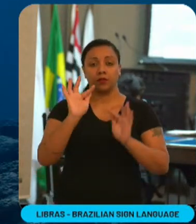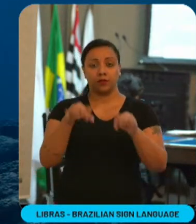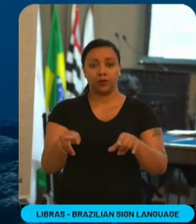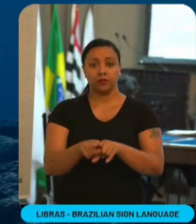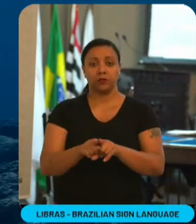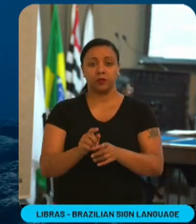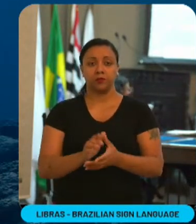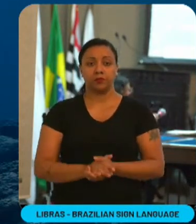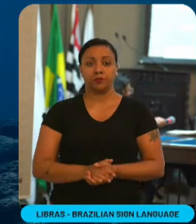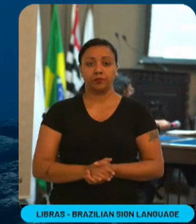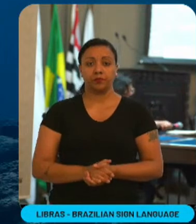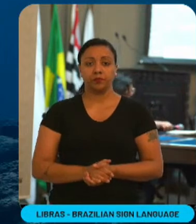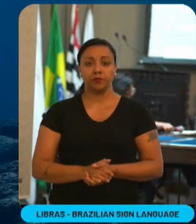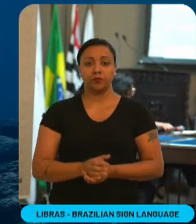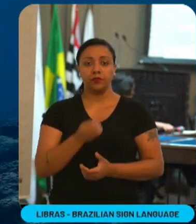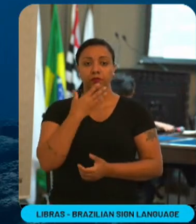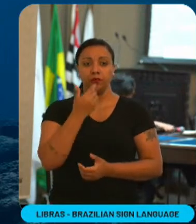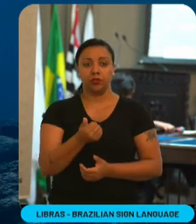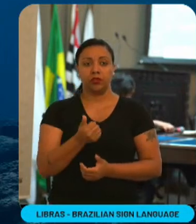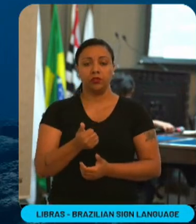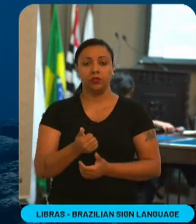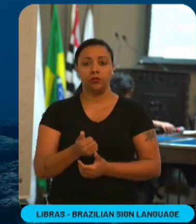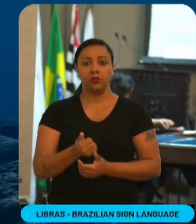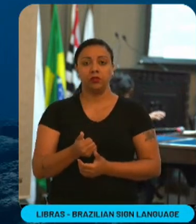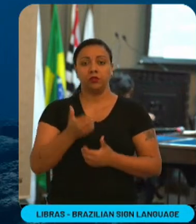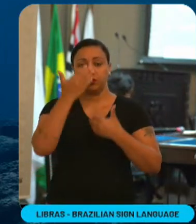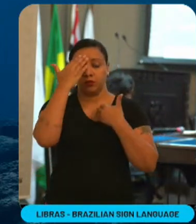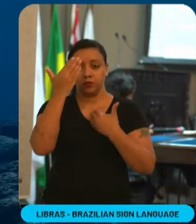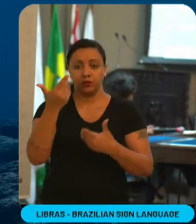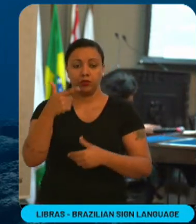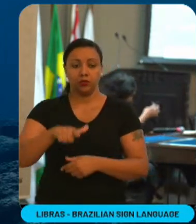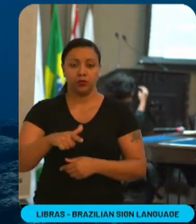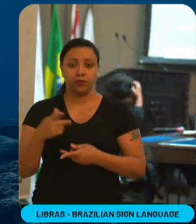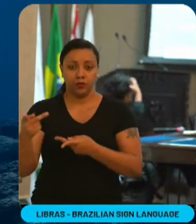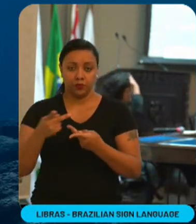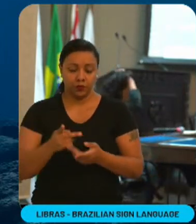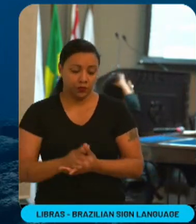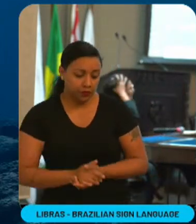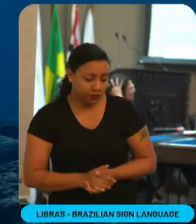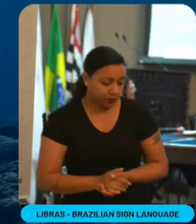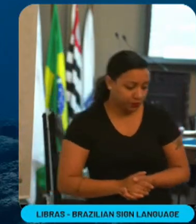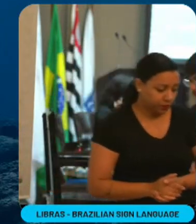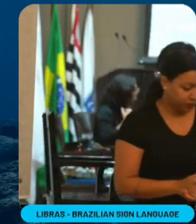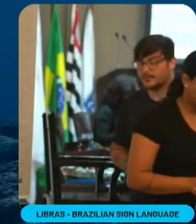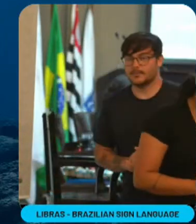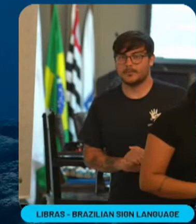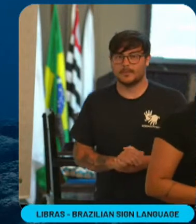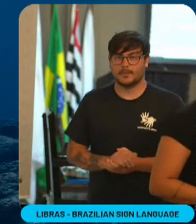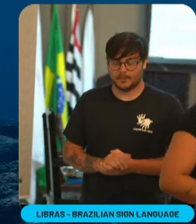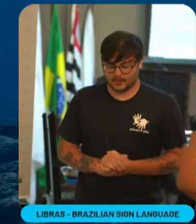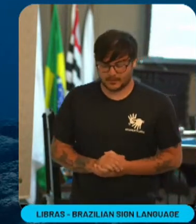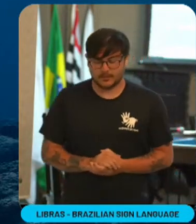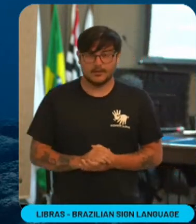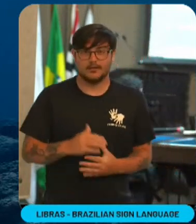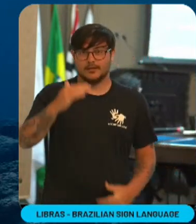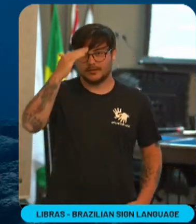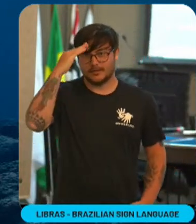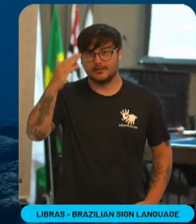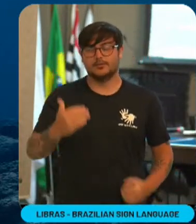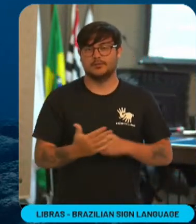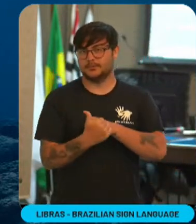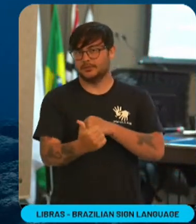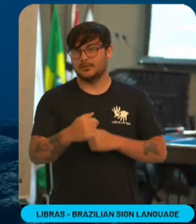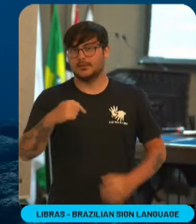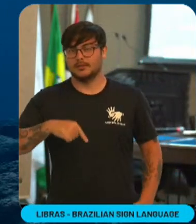Williams, please, your final words. Well, once again, I would like to thank for the invitation